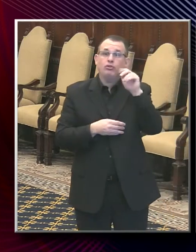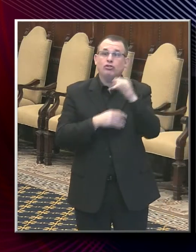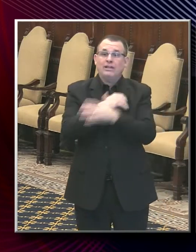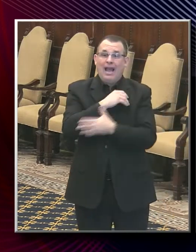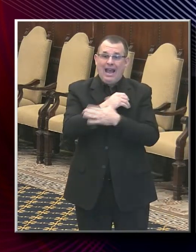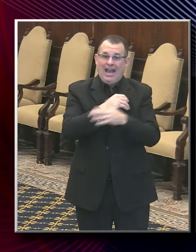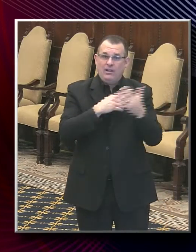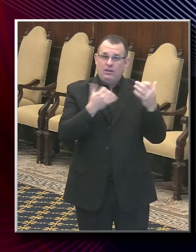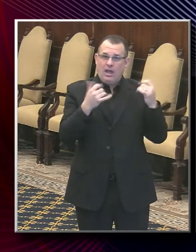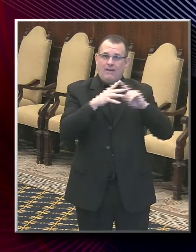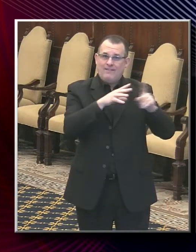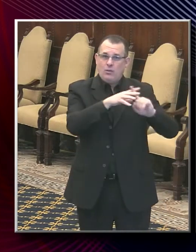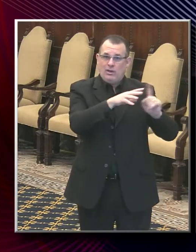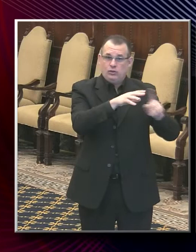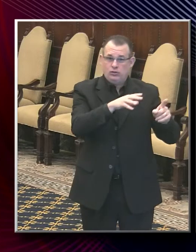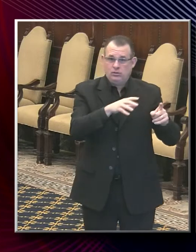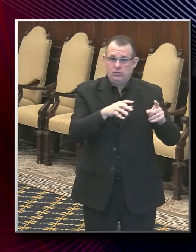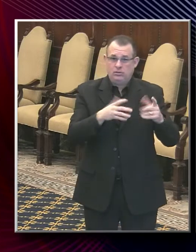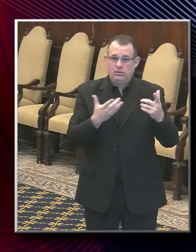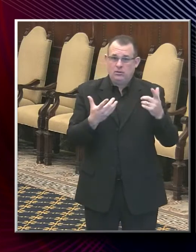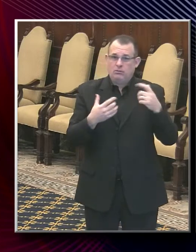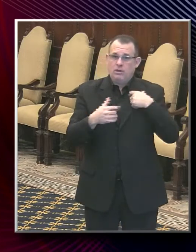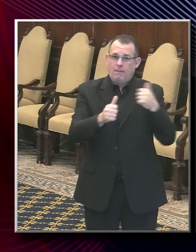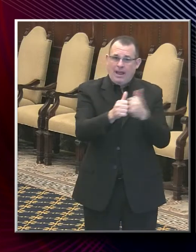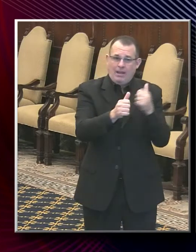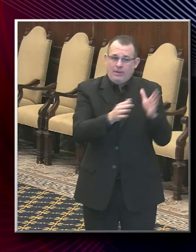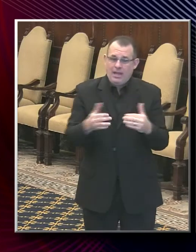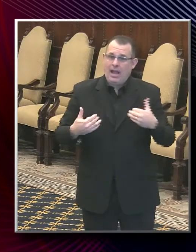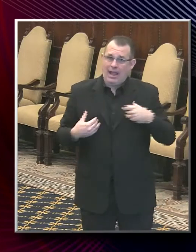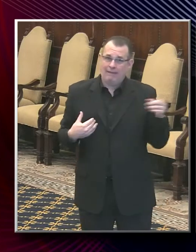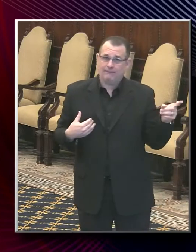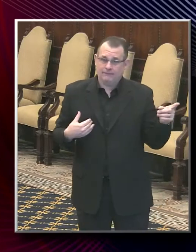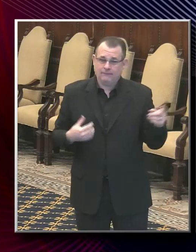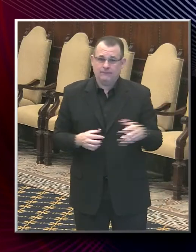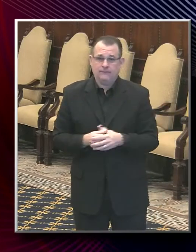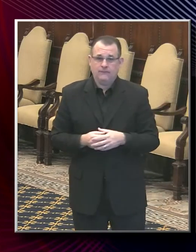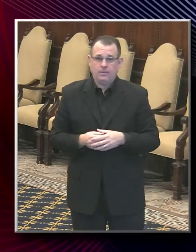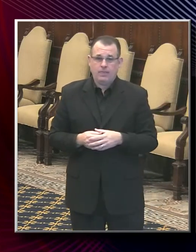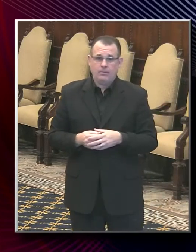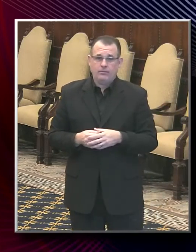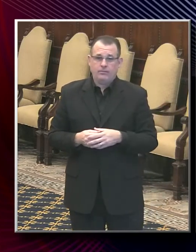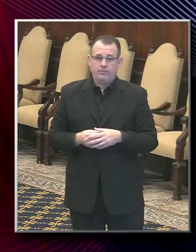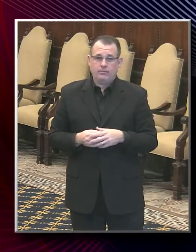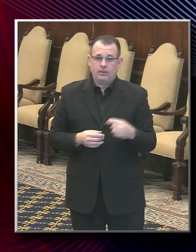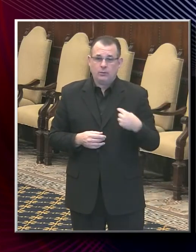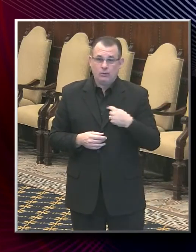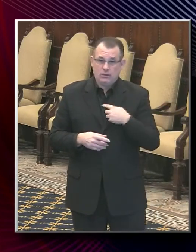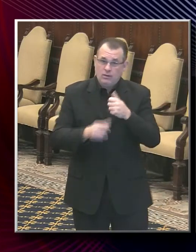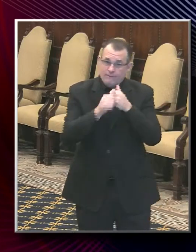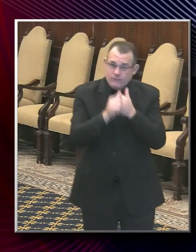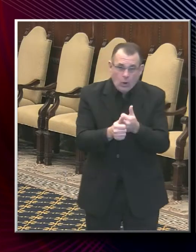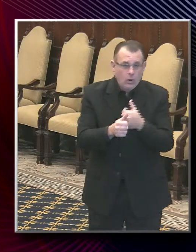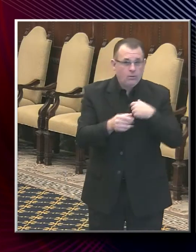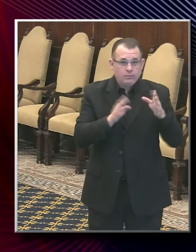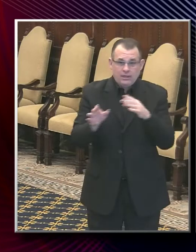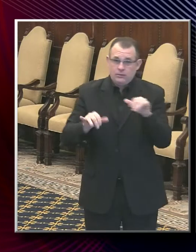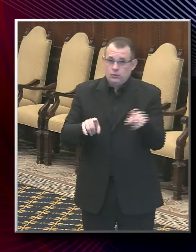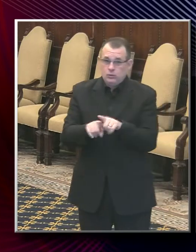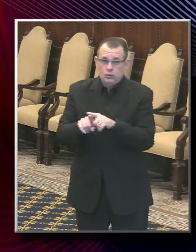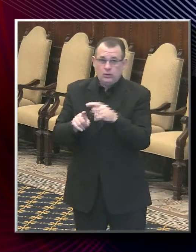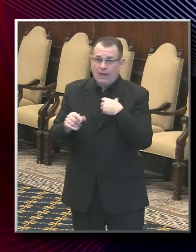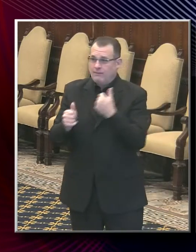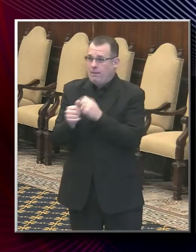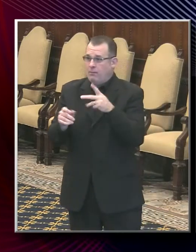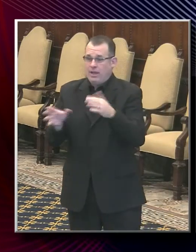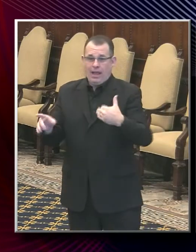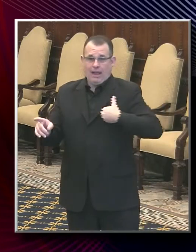So we are certainly planning contingencies if and when that should happen. But I think we are confident